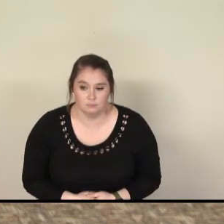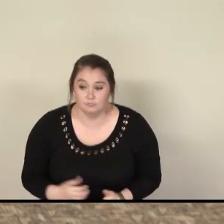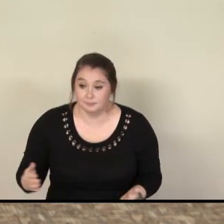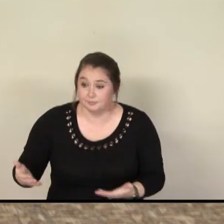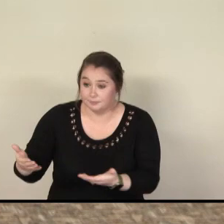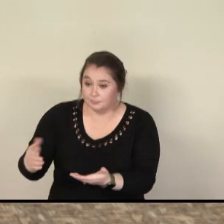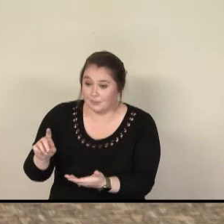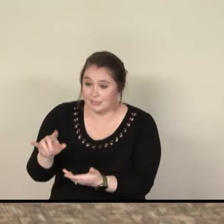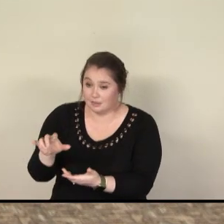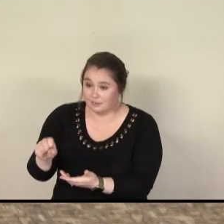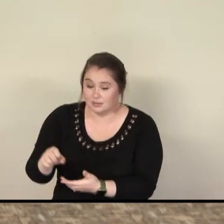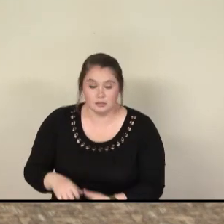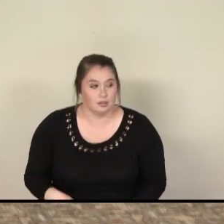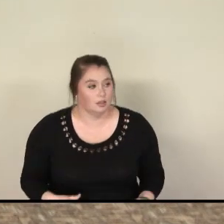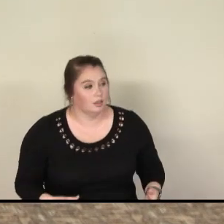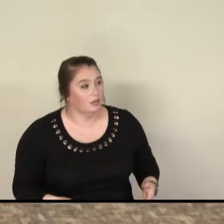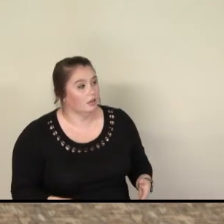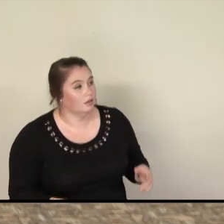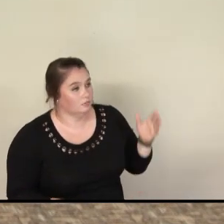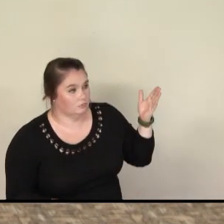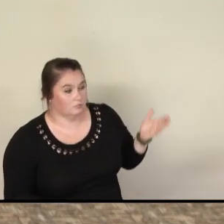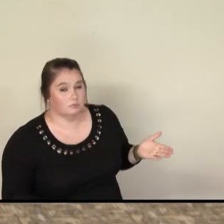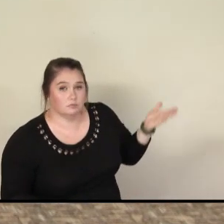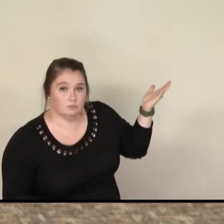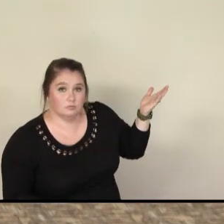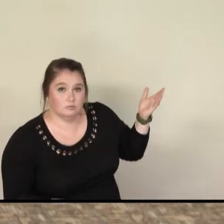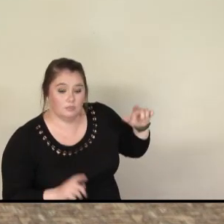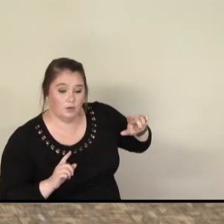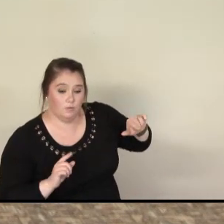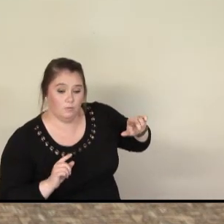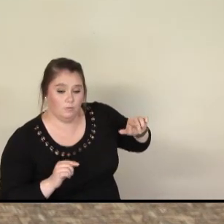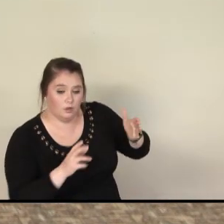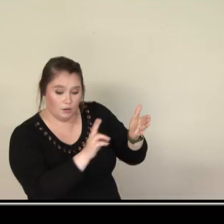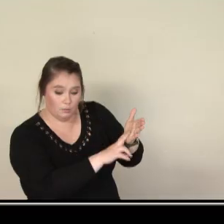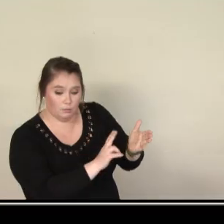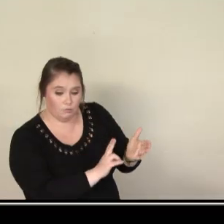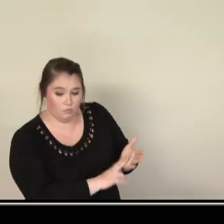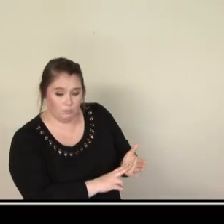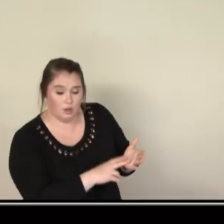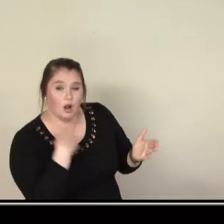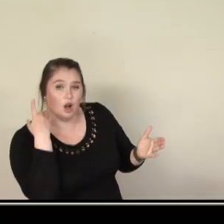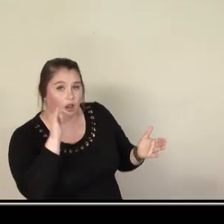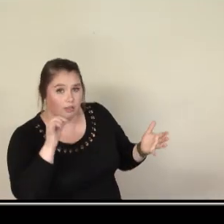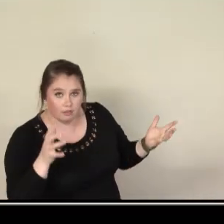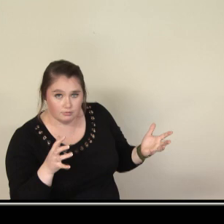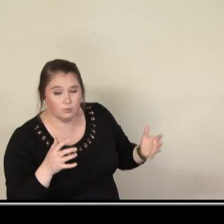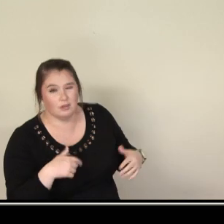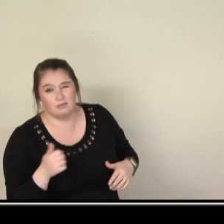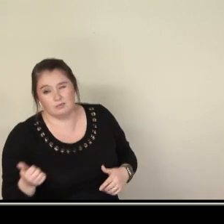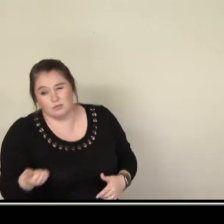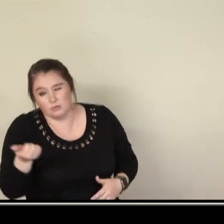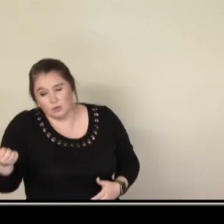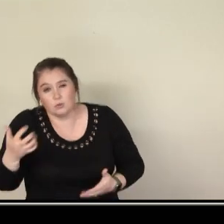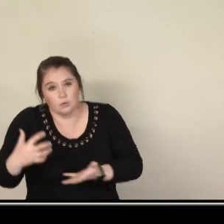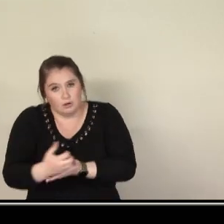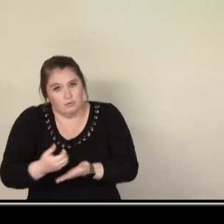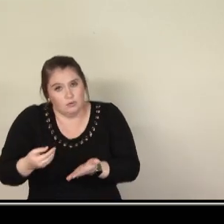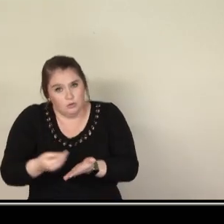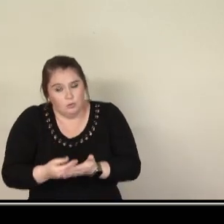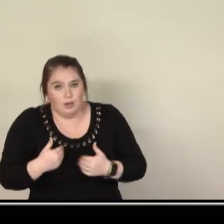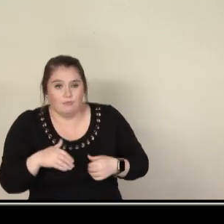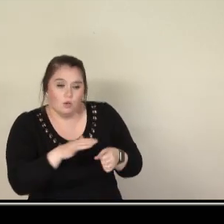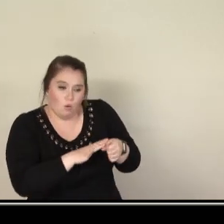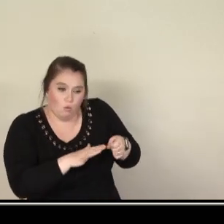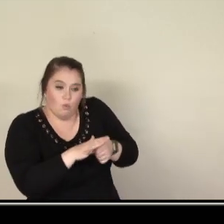So this is what this enrollment looks like then when we talk about, and we have some other, we do have some local